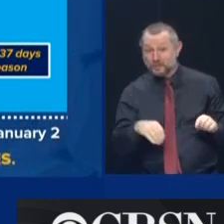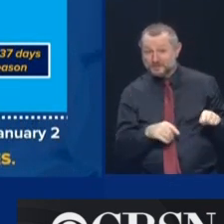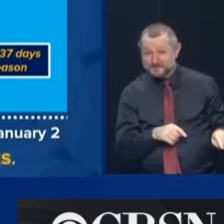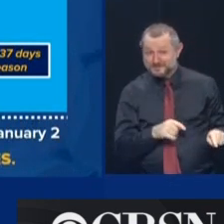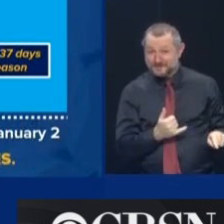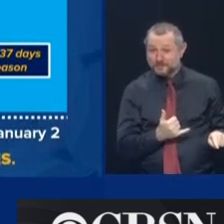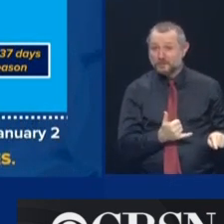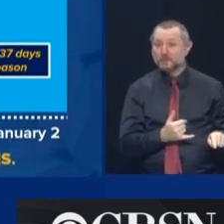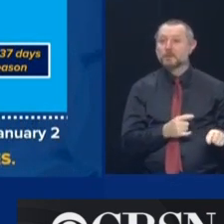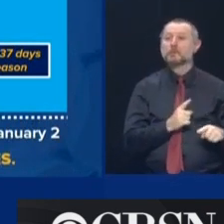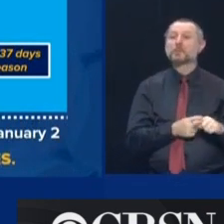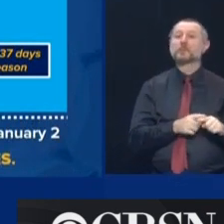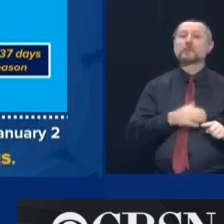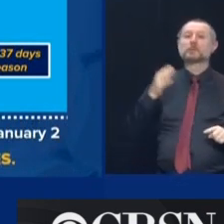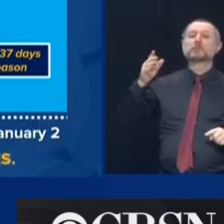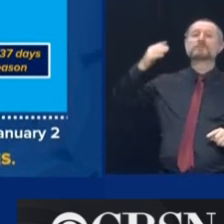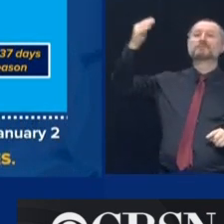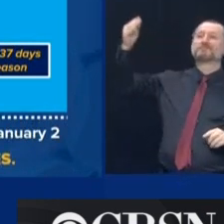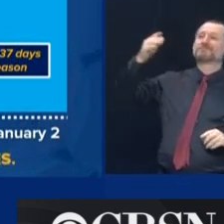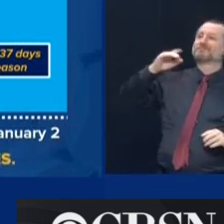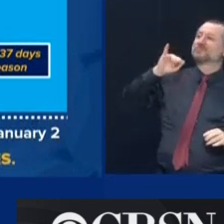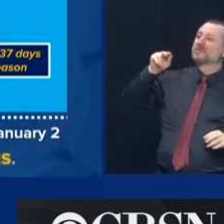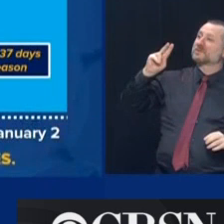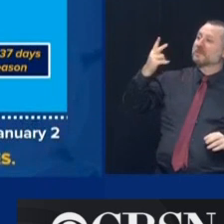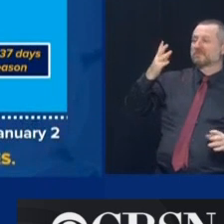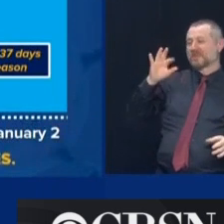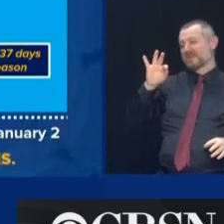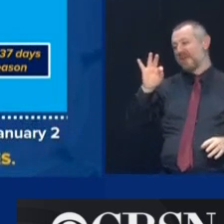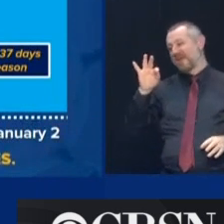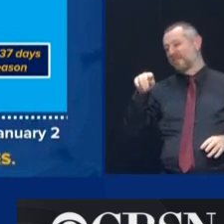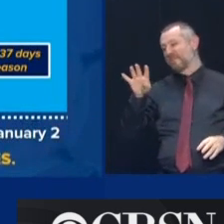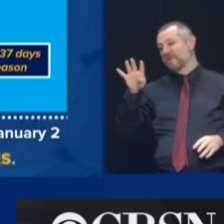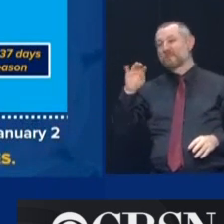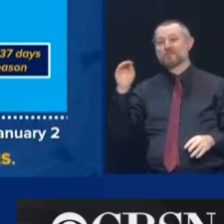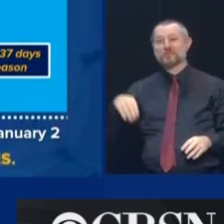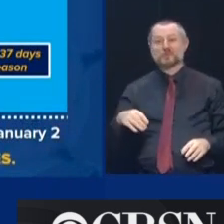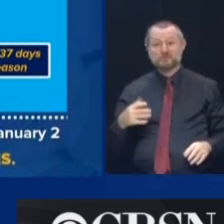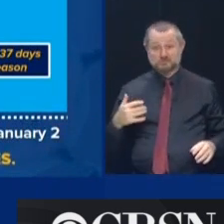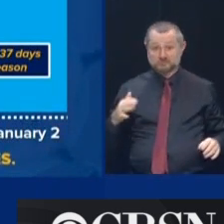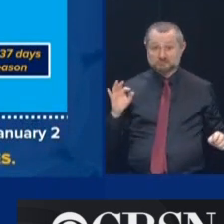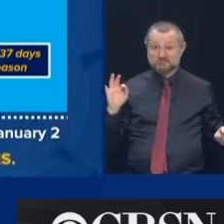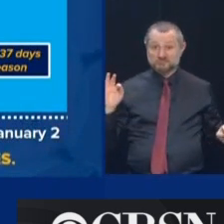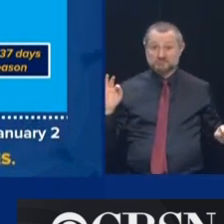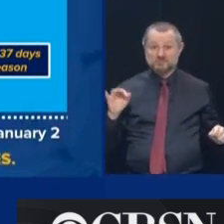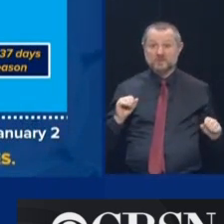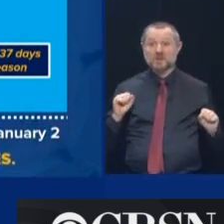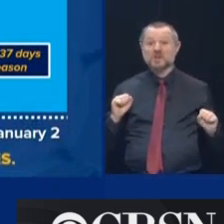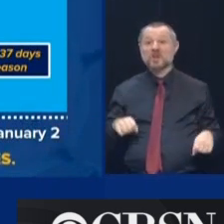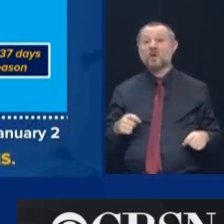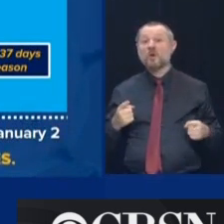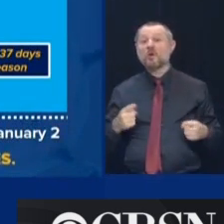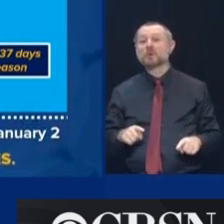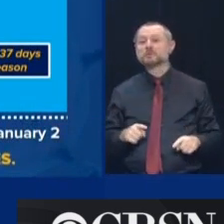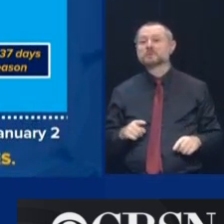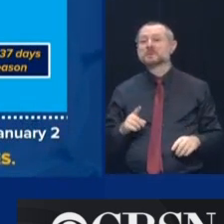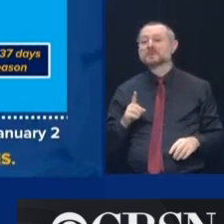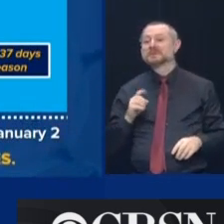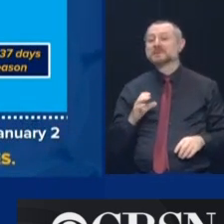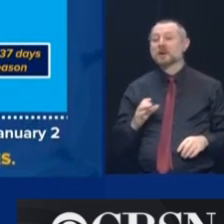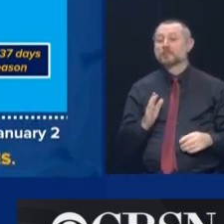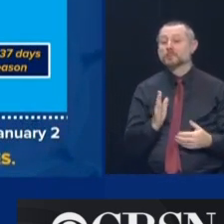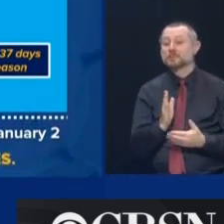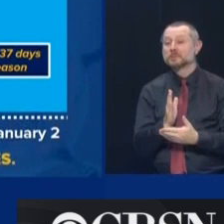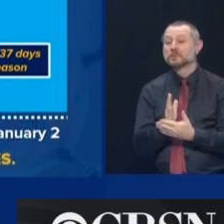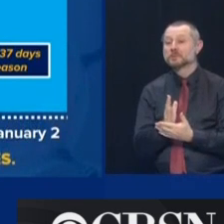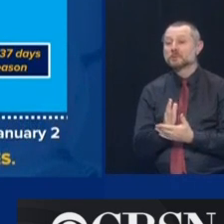on January 2nd. Is it possible that in December you have every area over